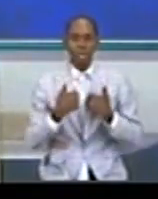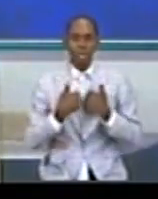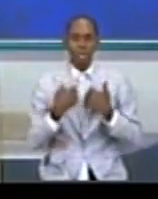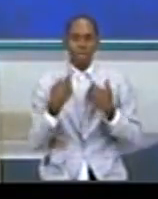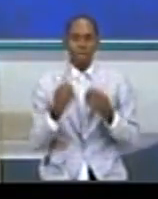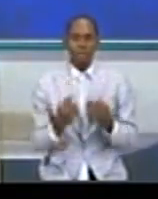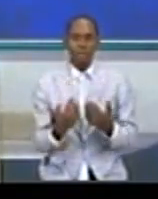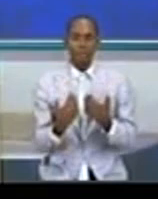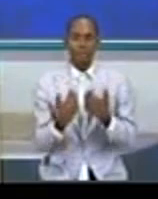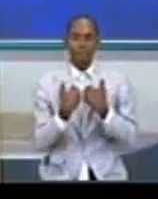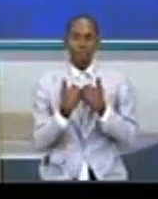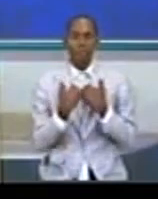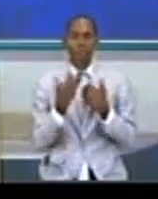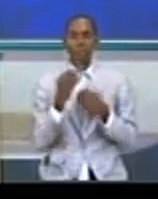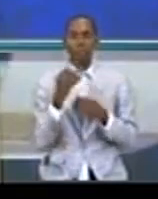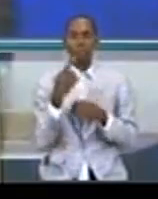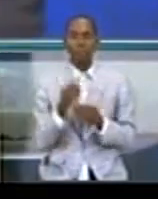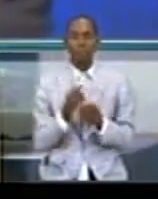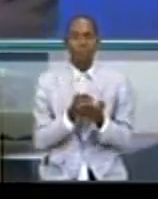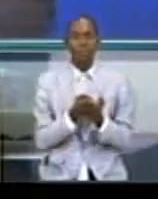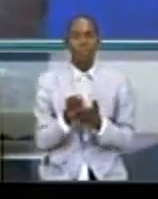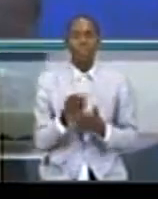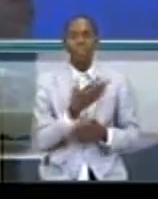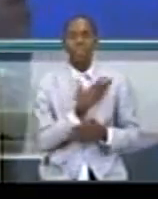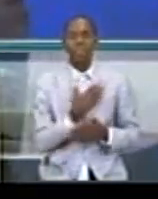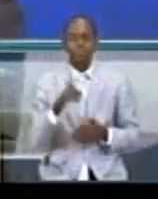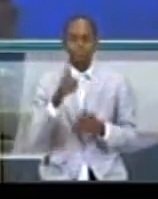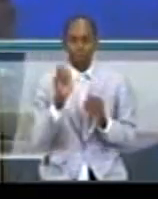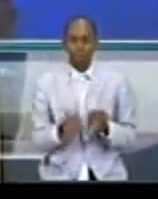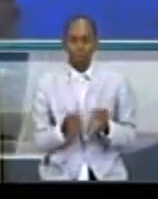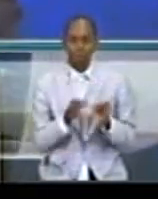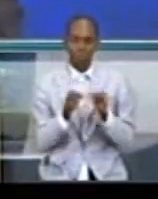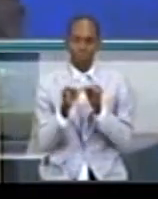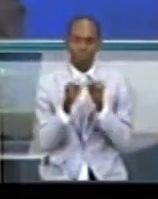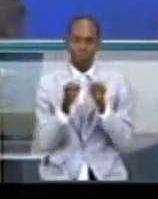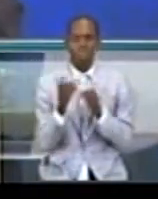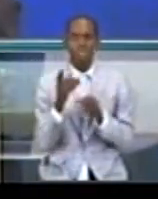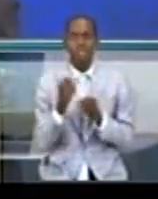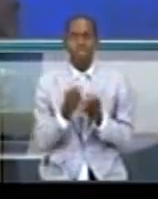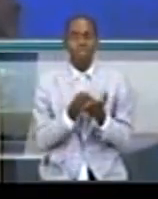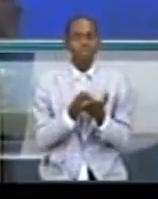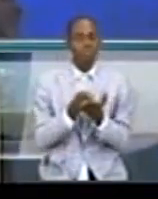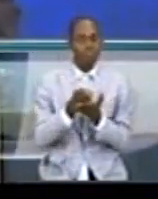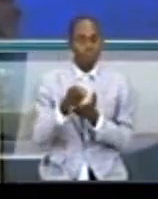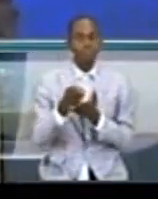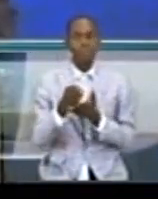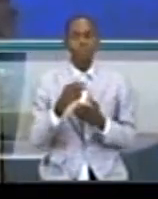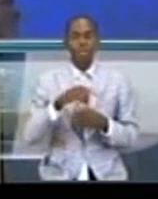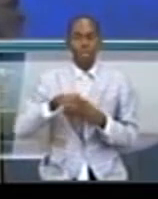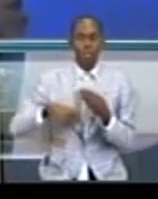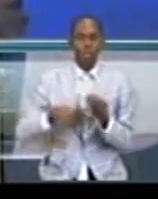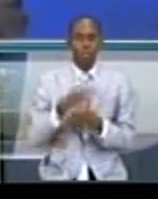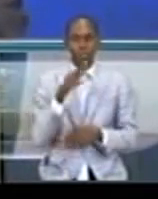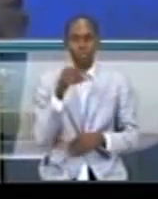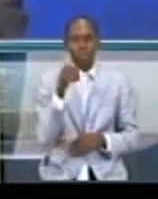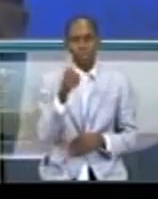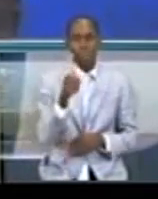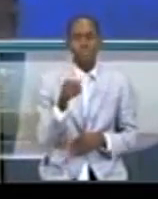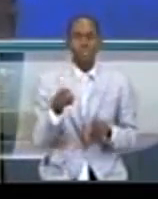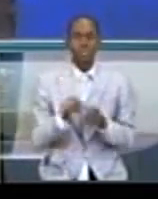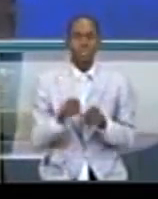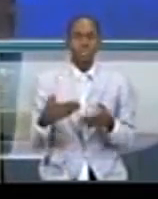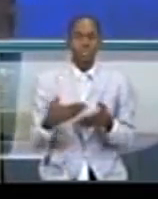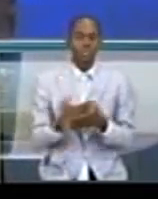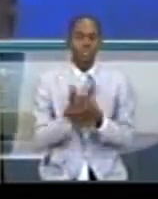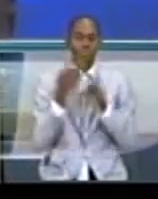possession of the truth. And you can explain the truth related to yourself, the new creature. When